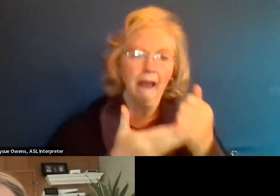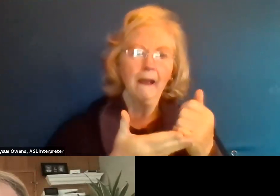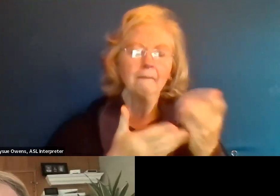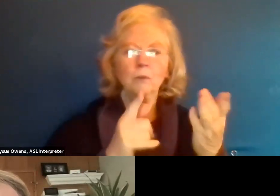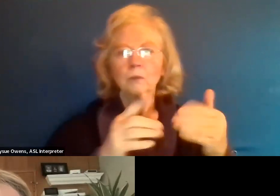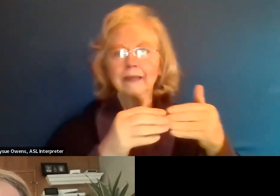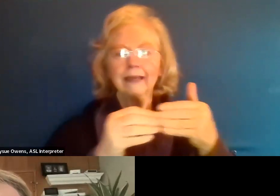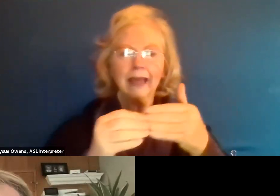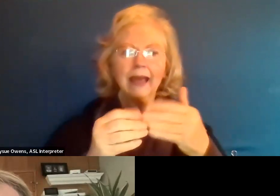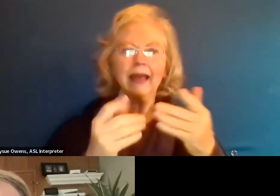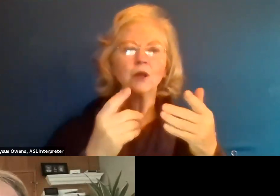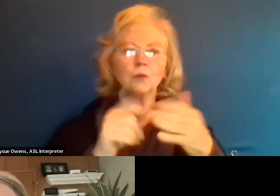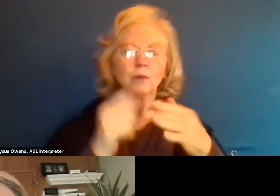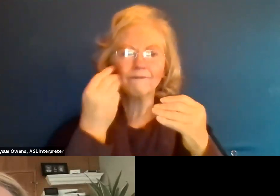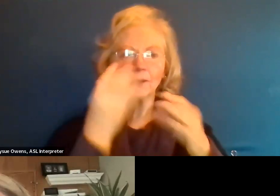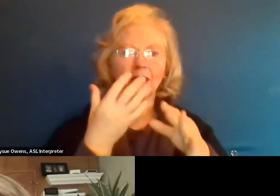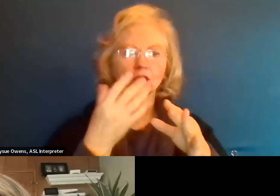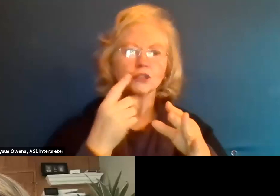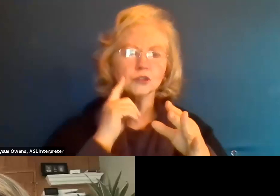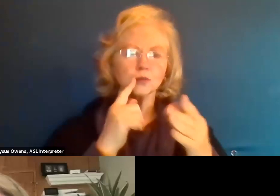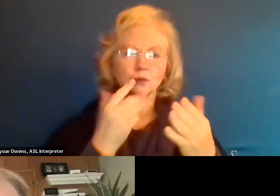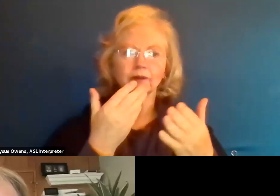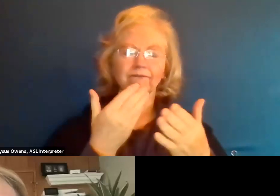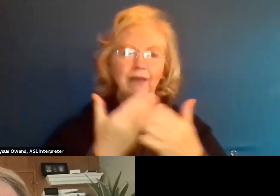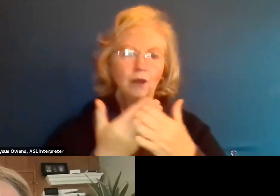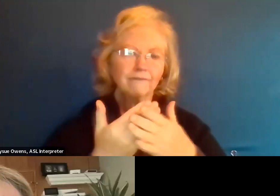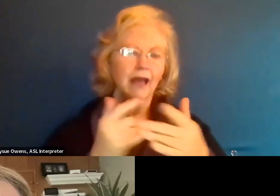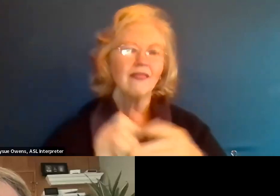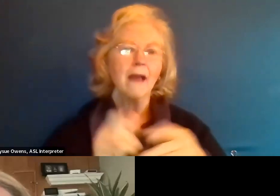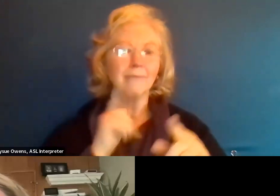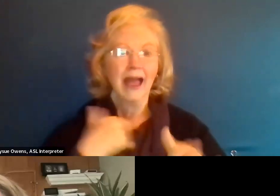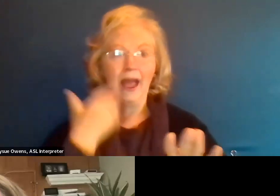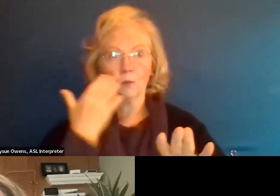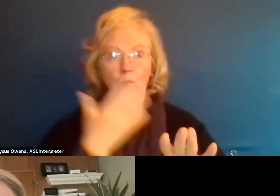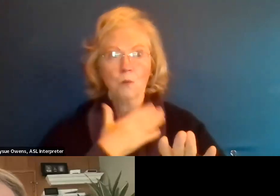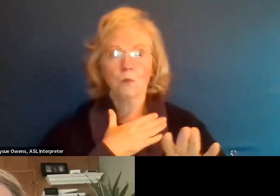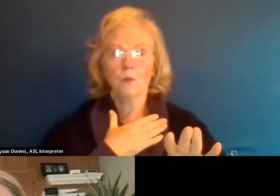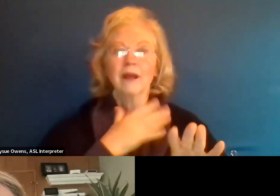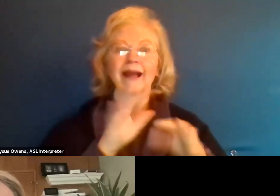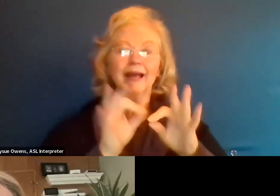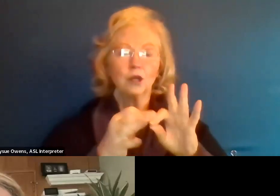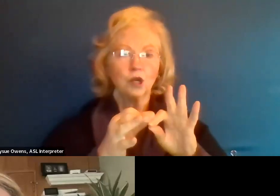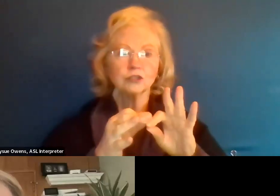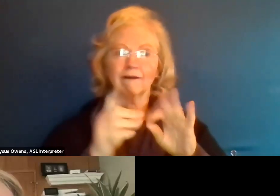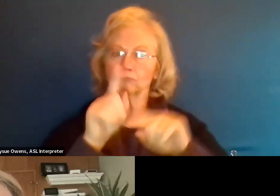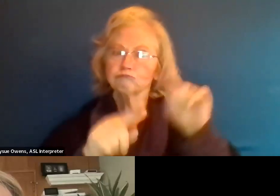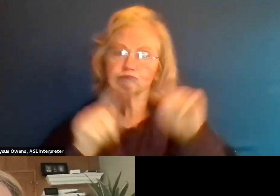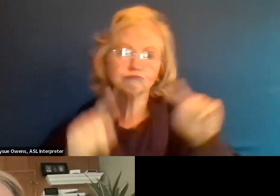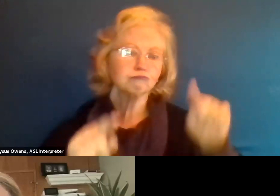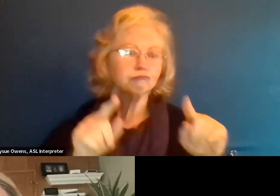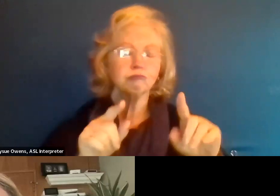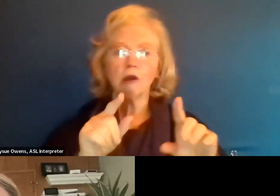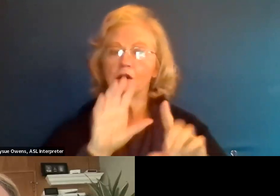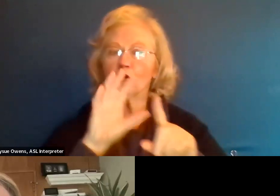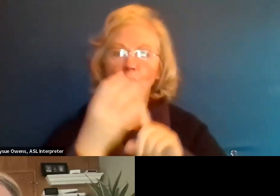to information for verification. But I know interpreters that come from all cultures and speak different